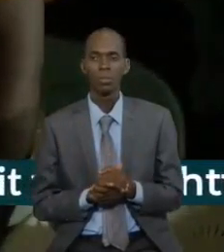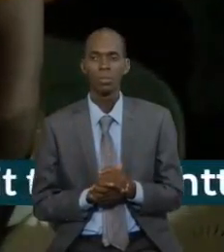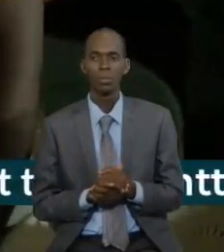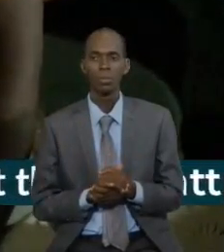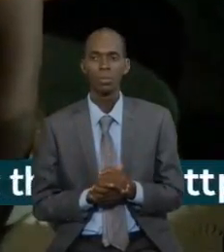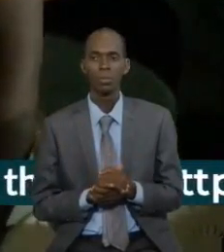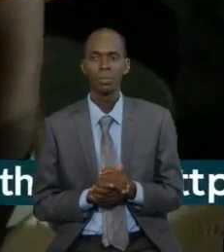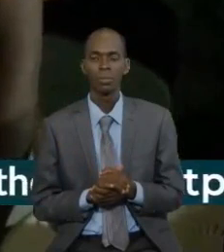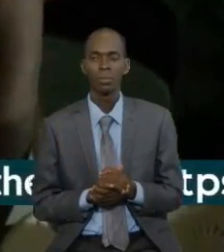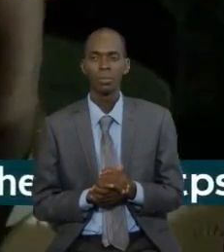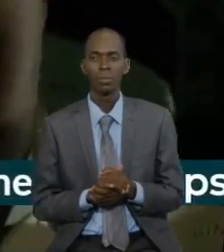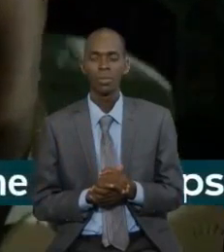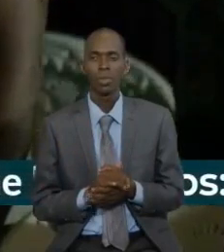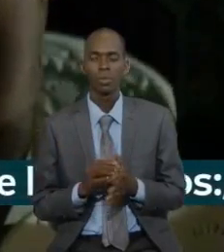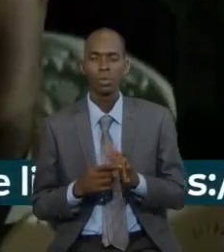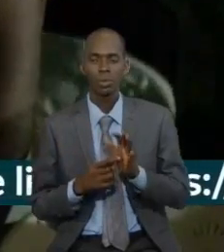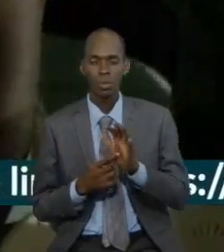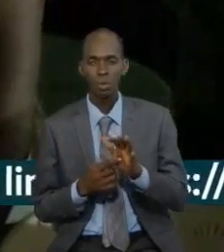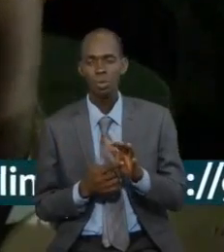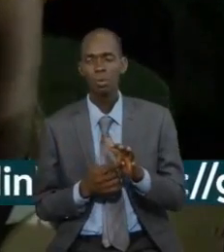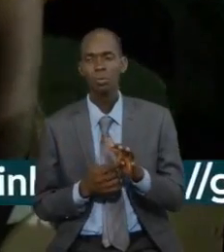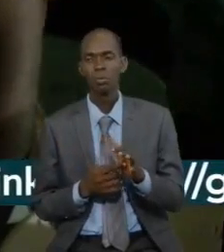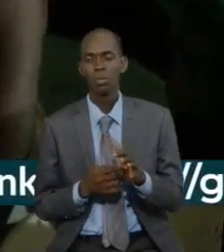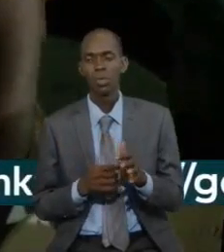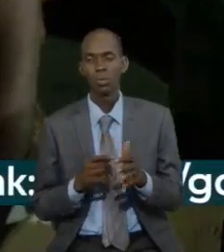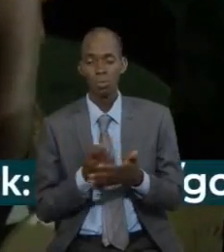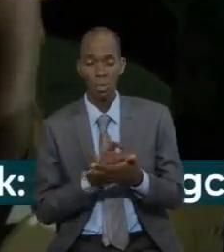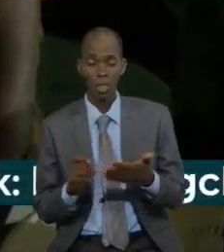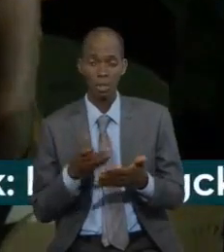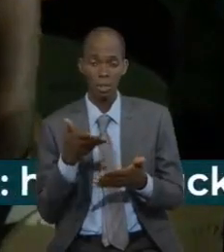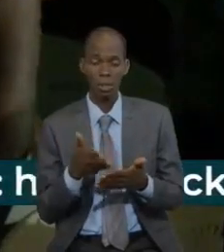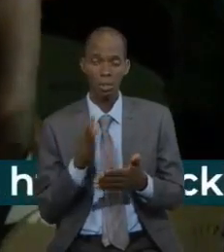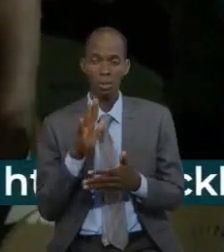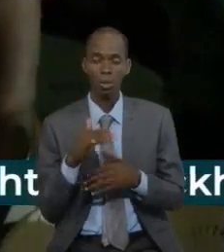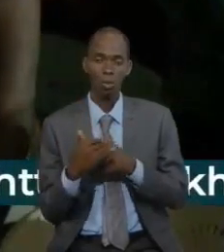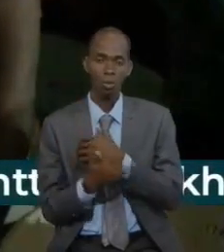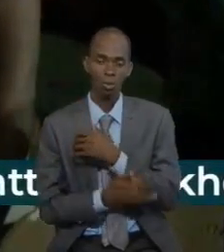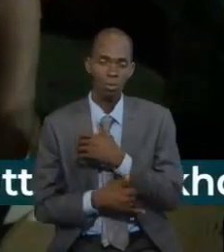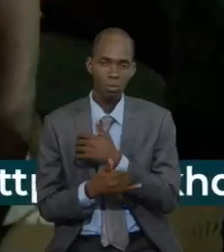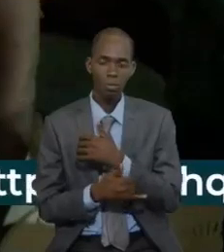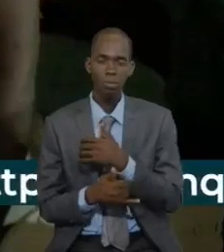Indicate the country, the region, and even the town where they come from.